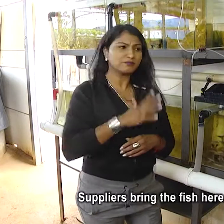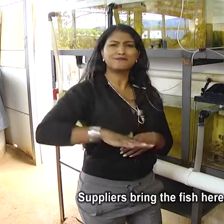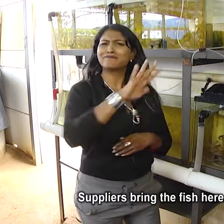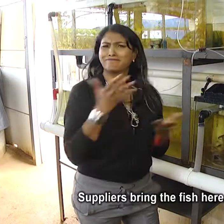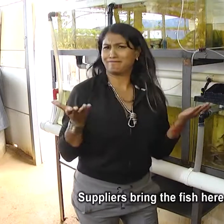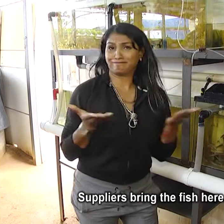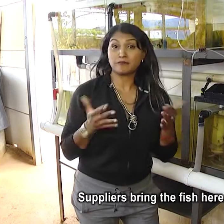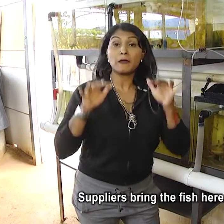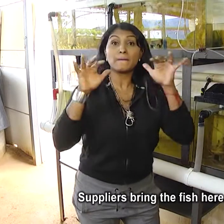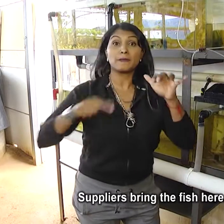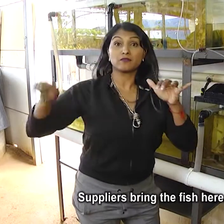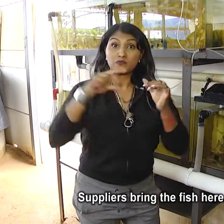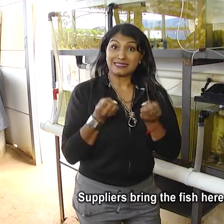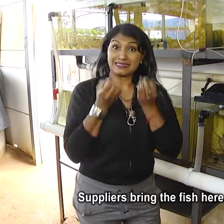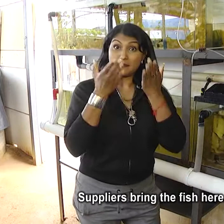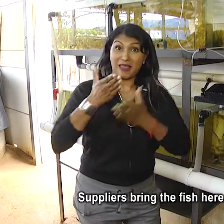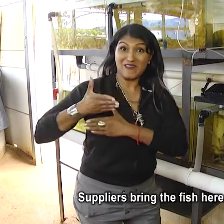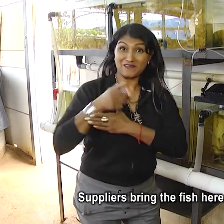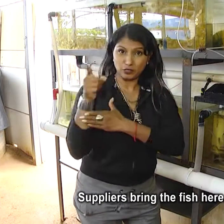Suppliers bring the fish here.